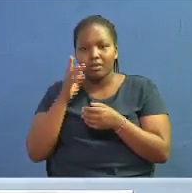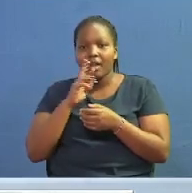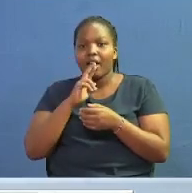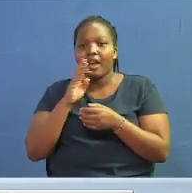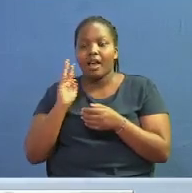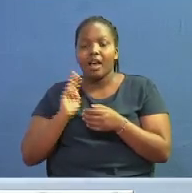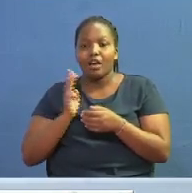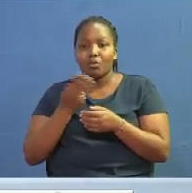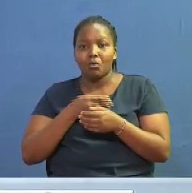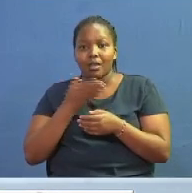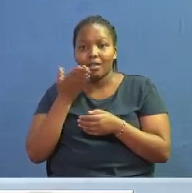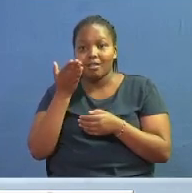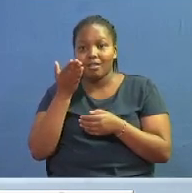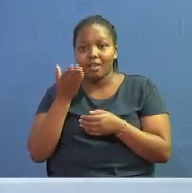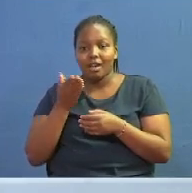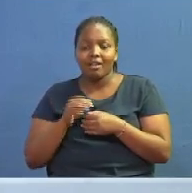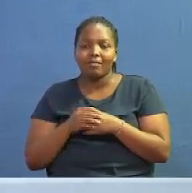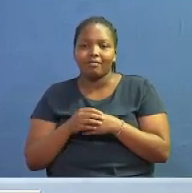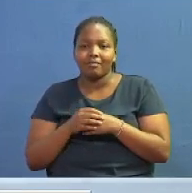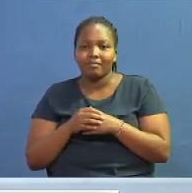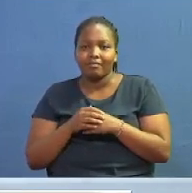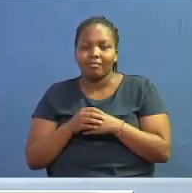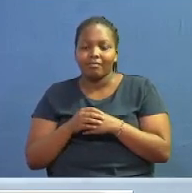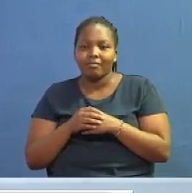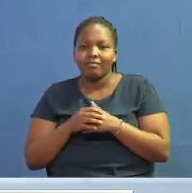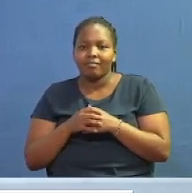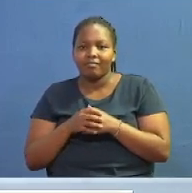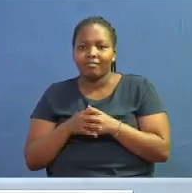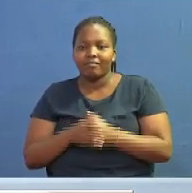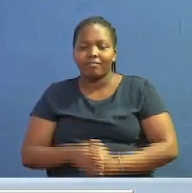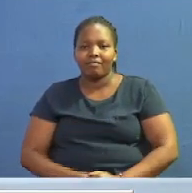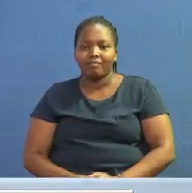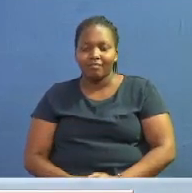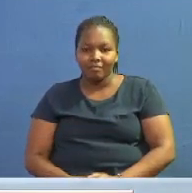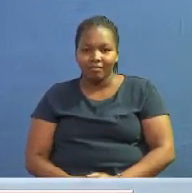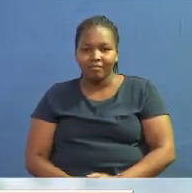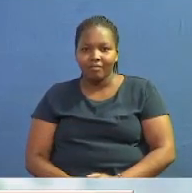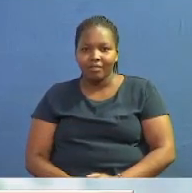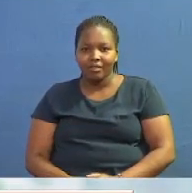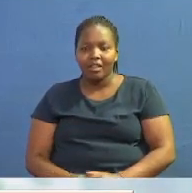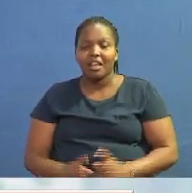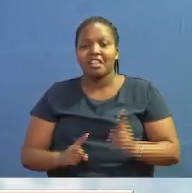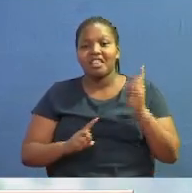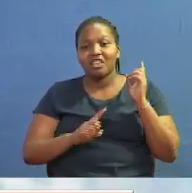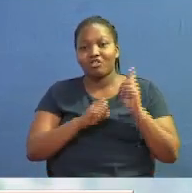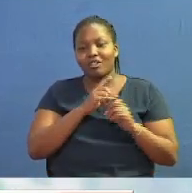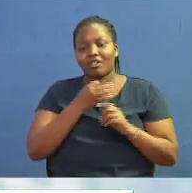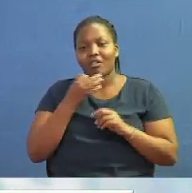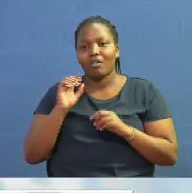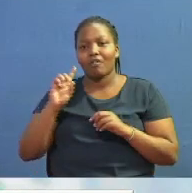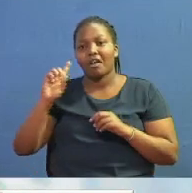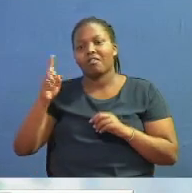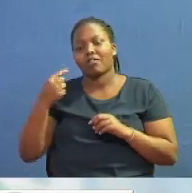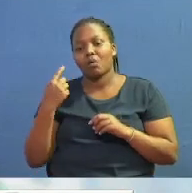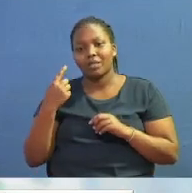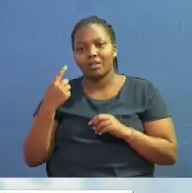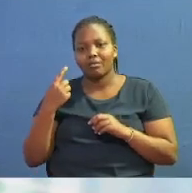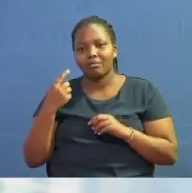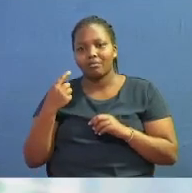terms of disability inclusion as a country? Now, the journey of 1,000 miles starts with a single